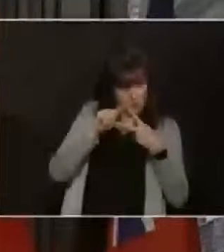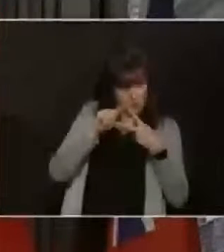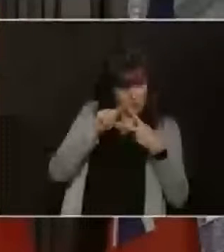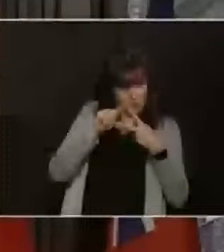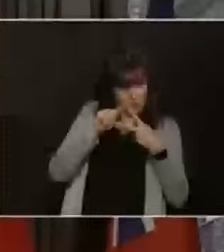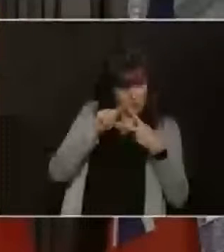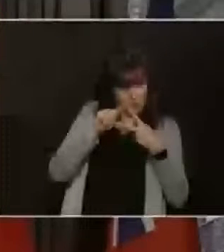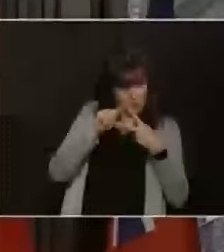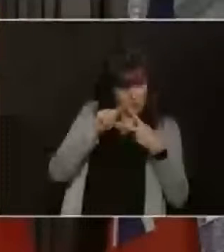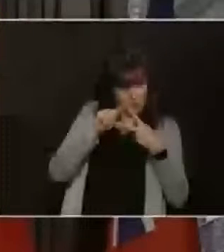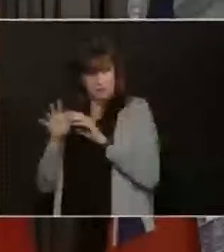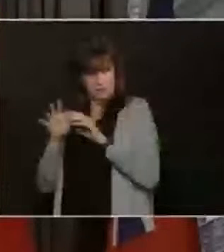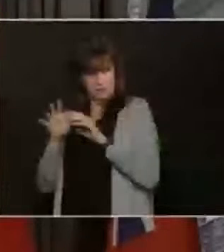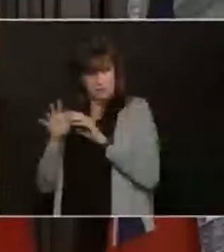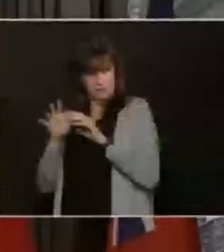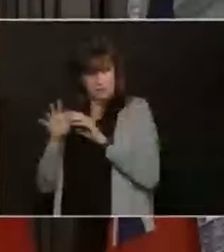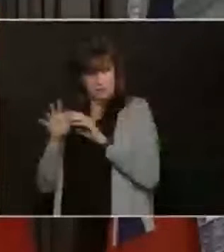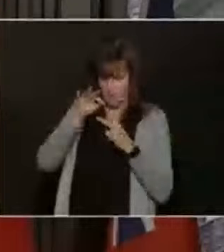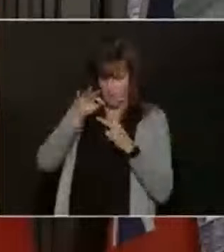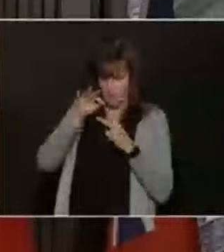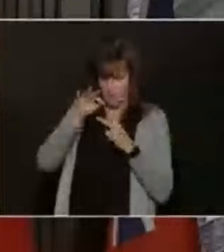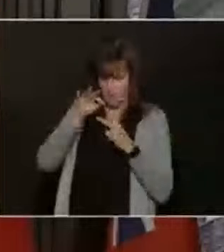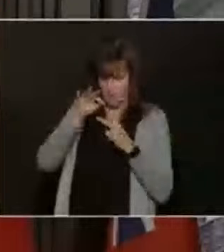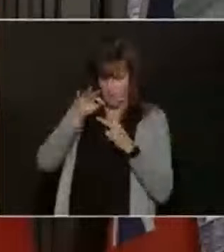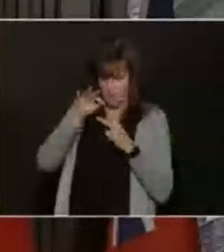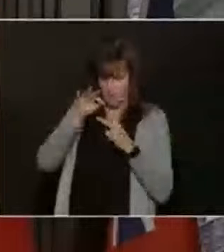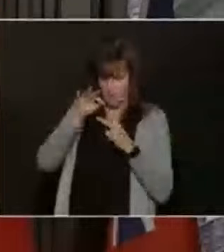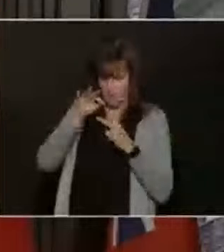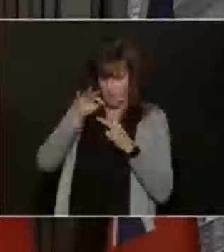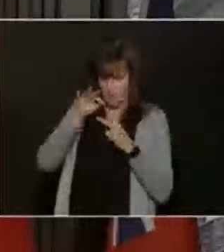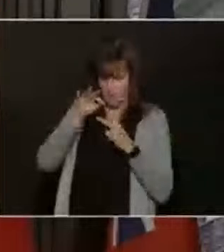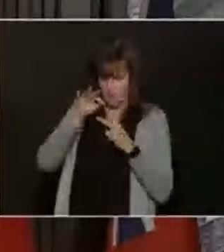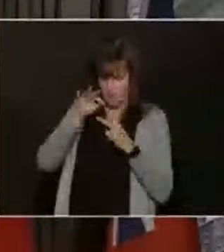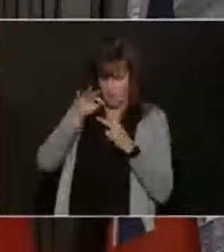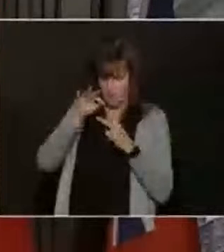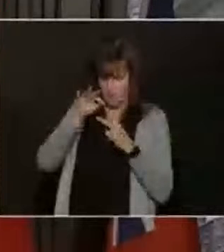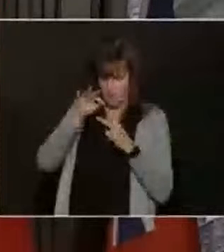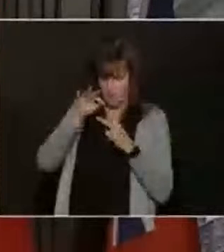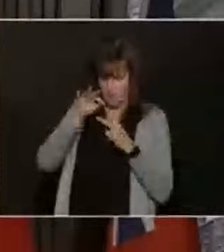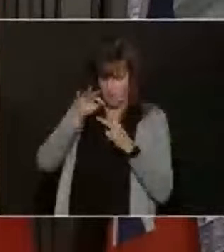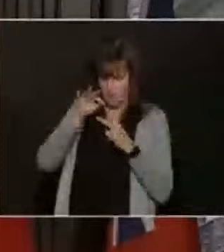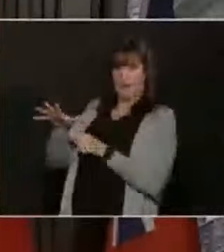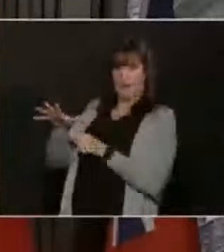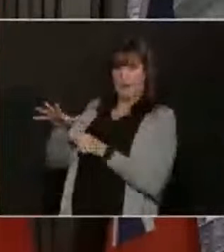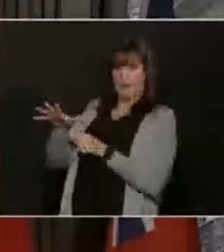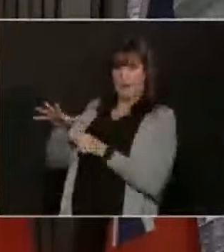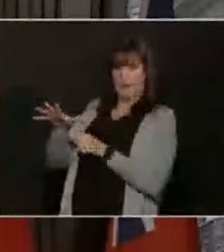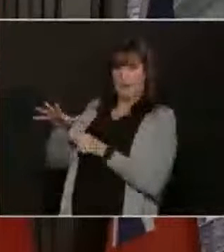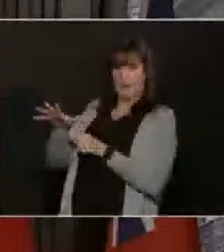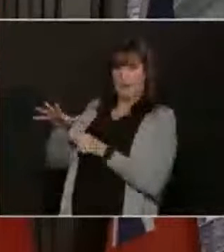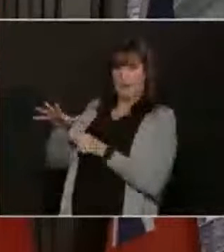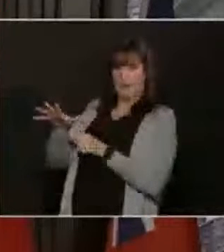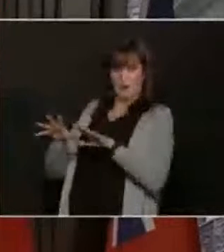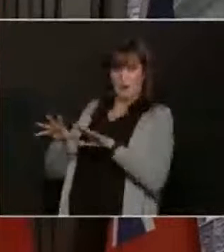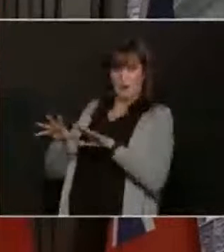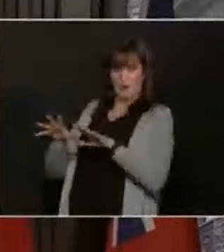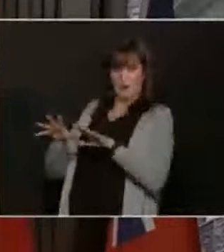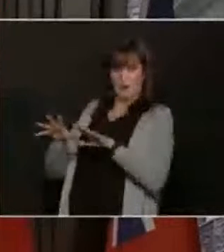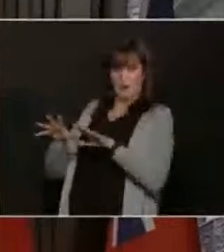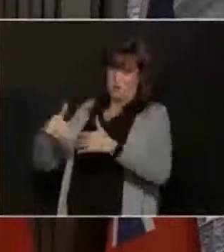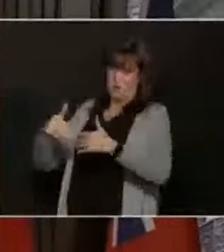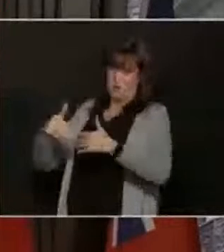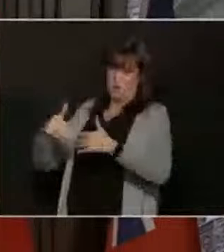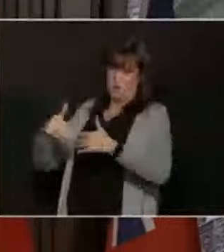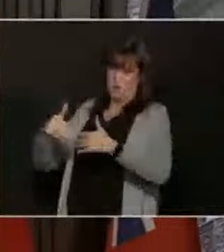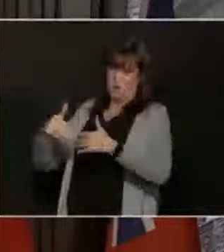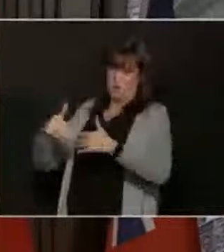point. The number of cases in Ontario is growing between 3% and 5% almost every day.